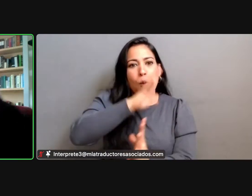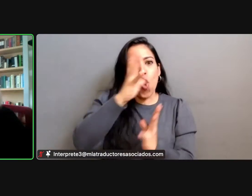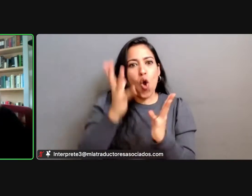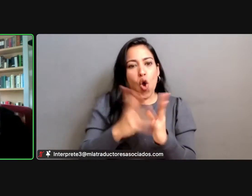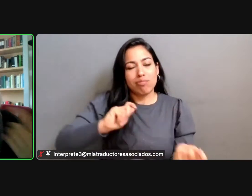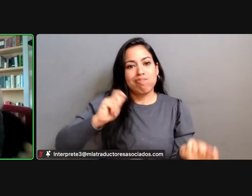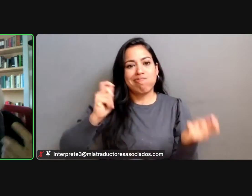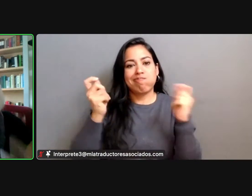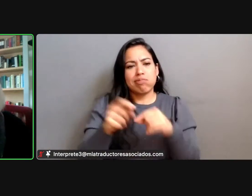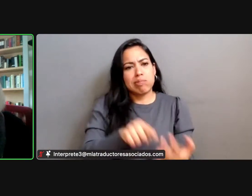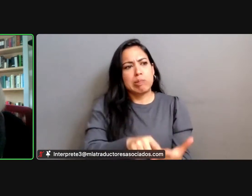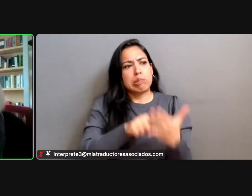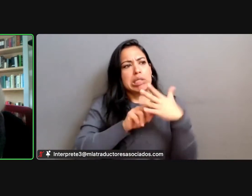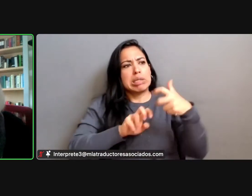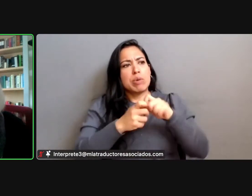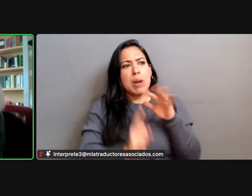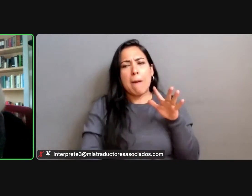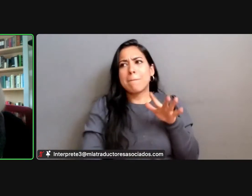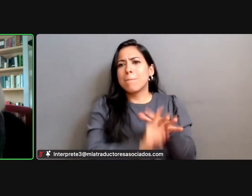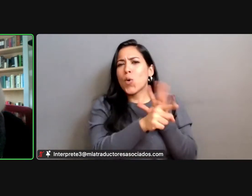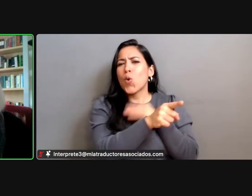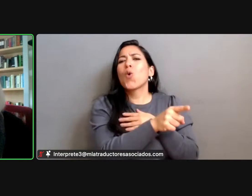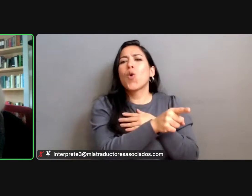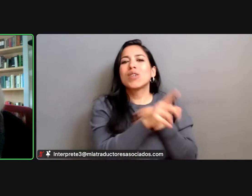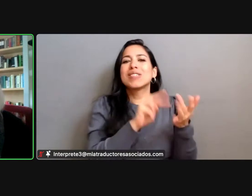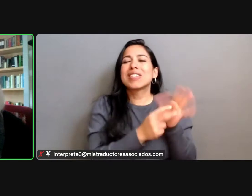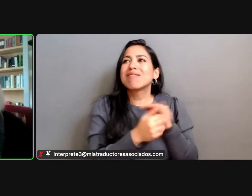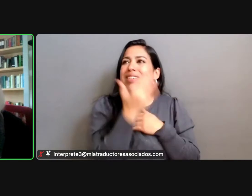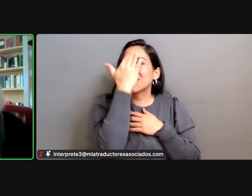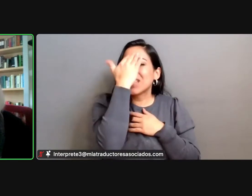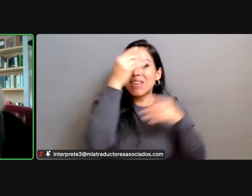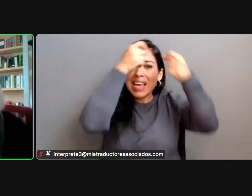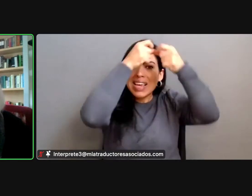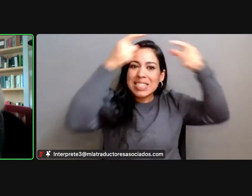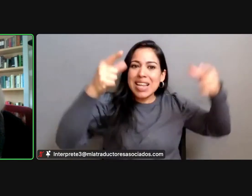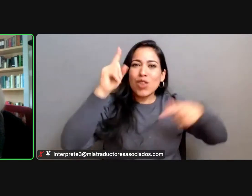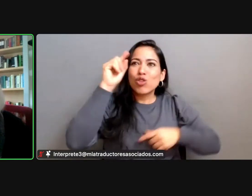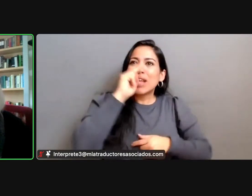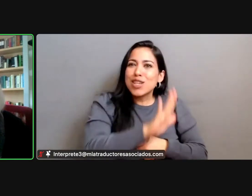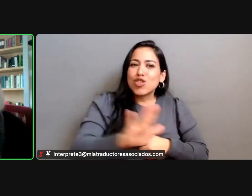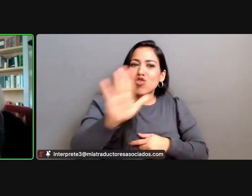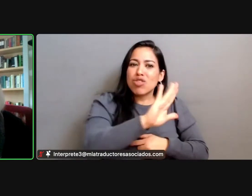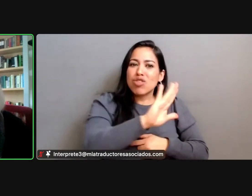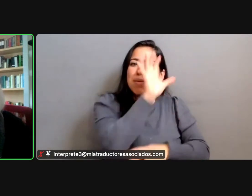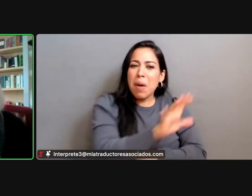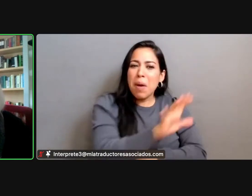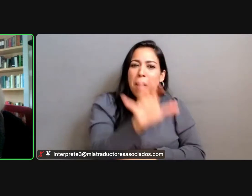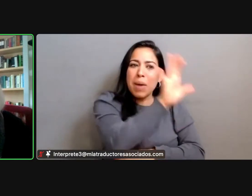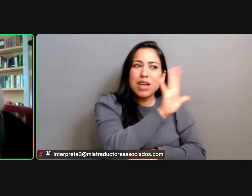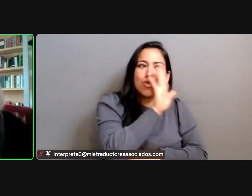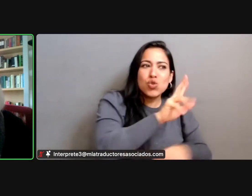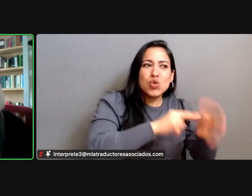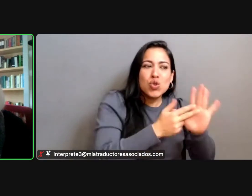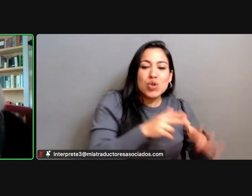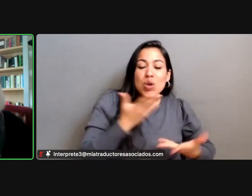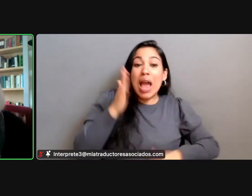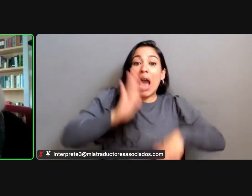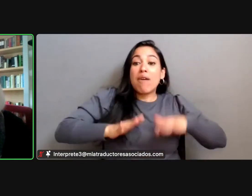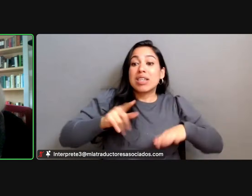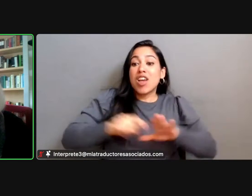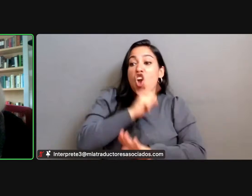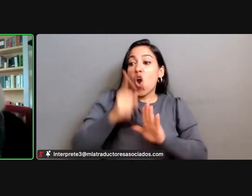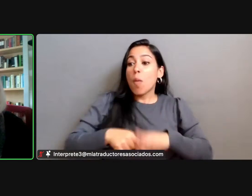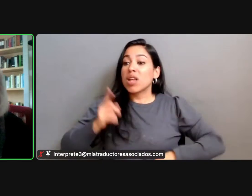of the globalization have clearly shown the reflections that the national states have